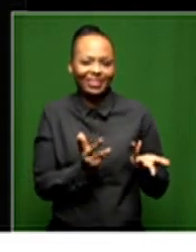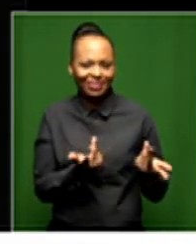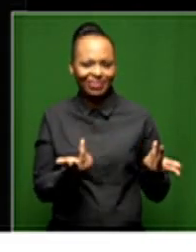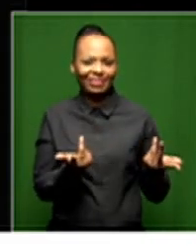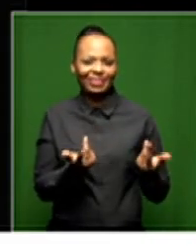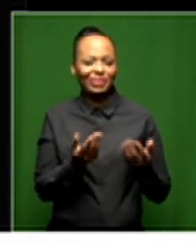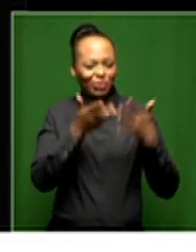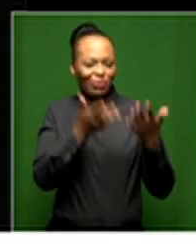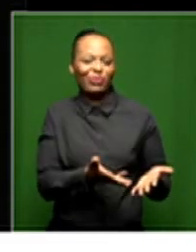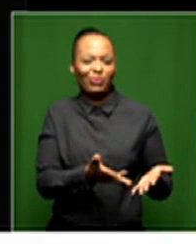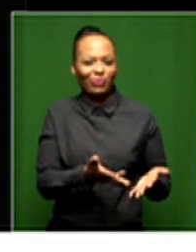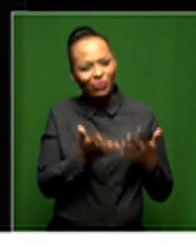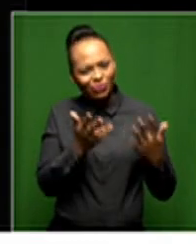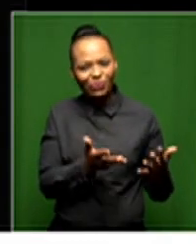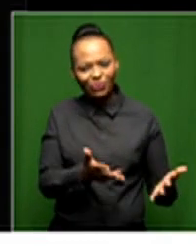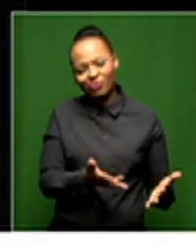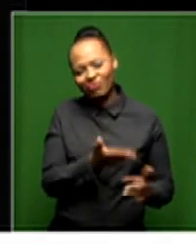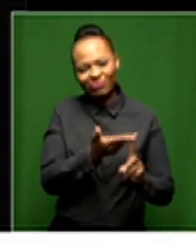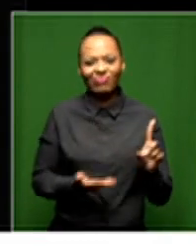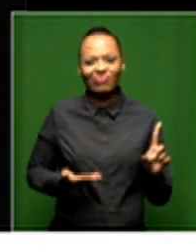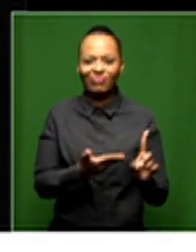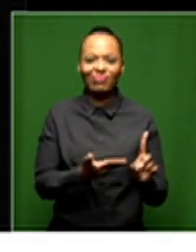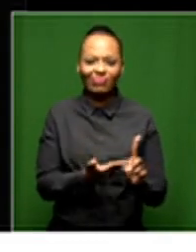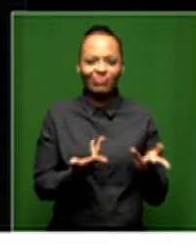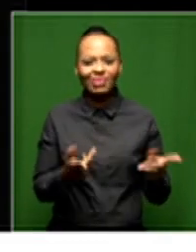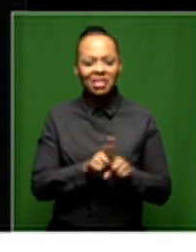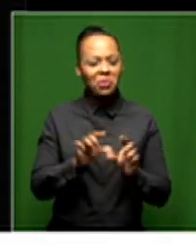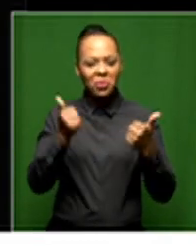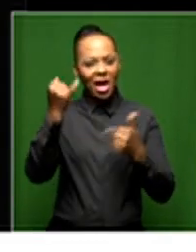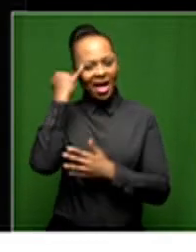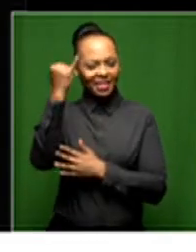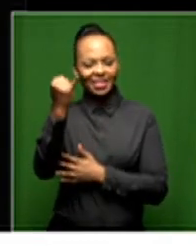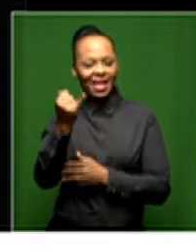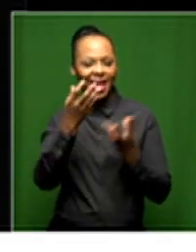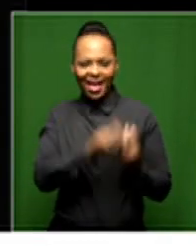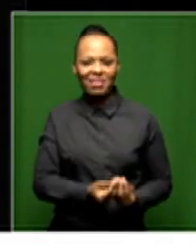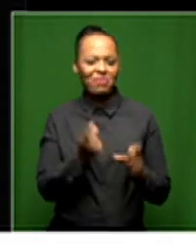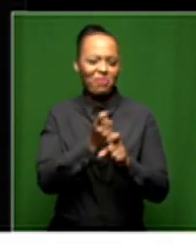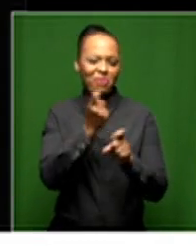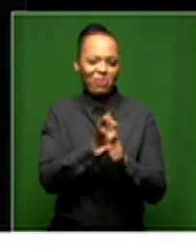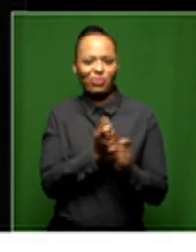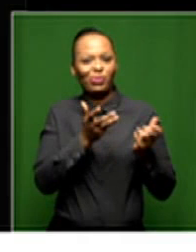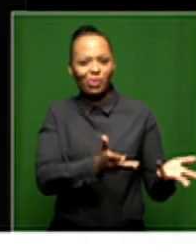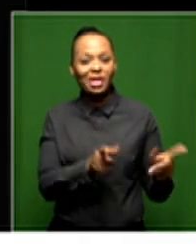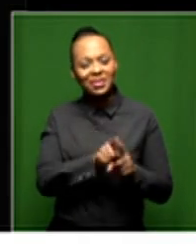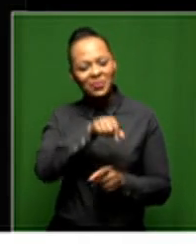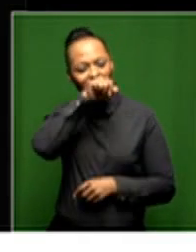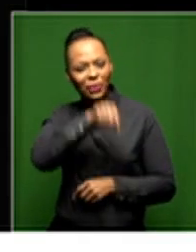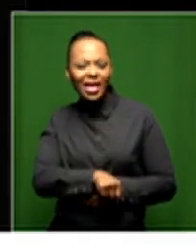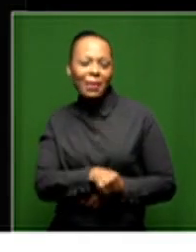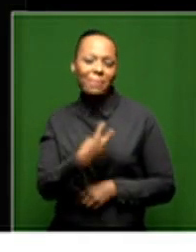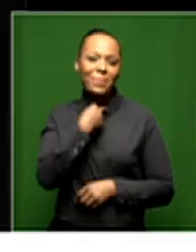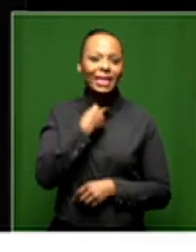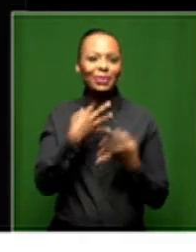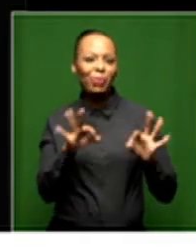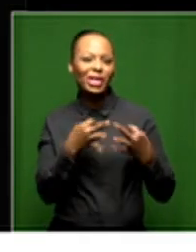was a know-it-all, essentially, and had a great idea for everything. I'm going to miss his music,